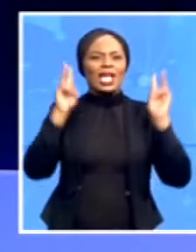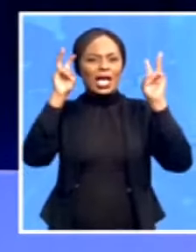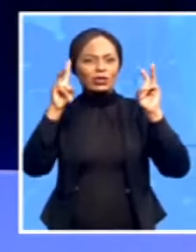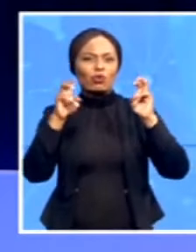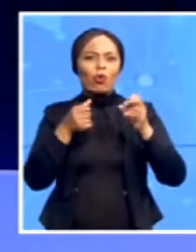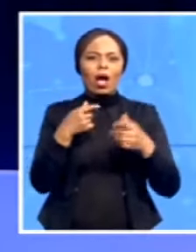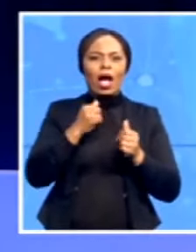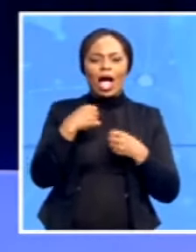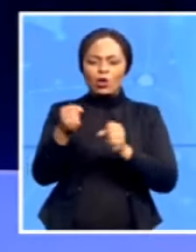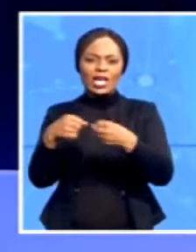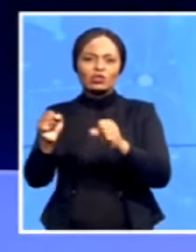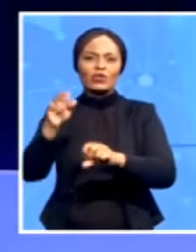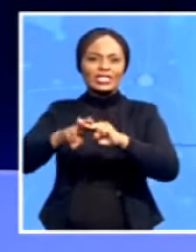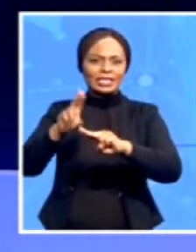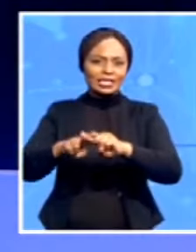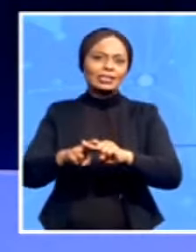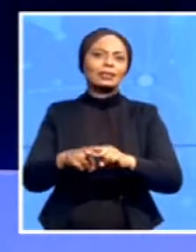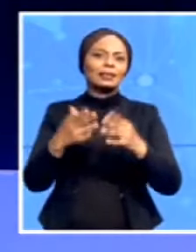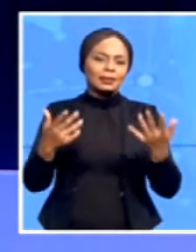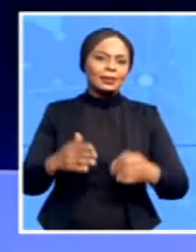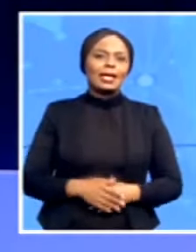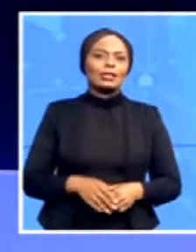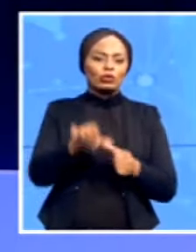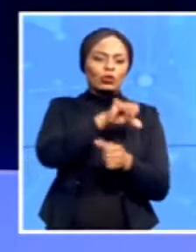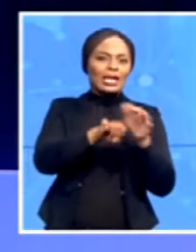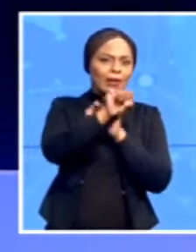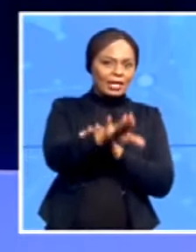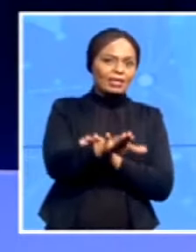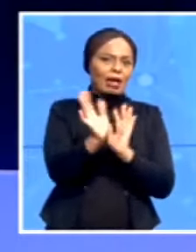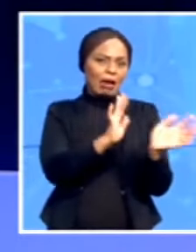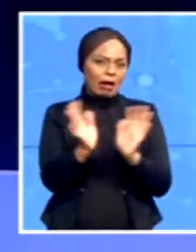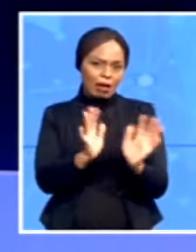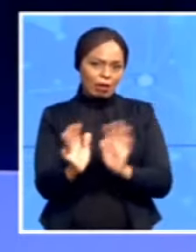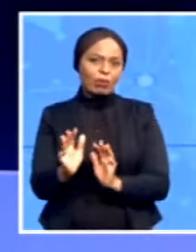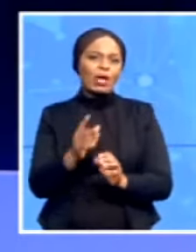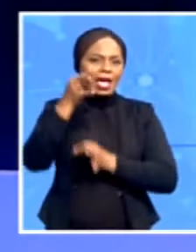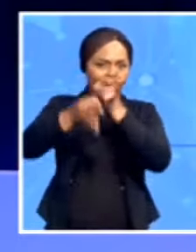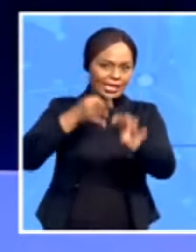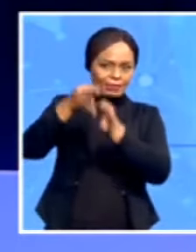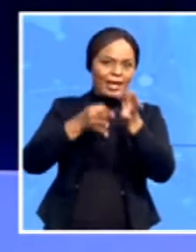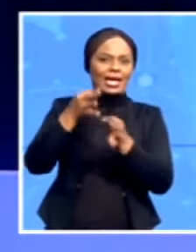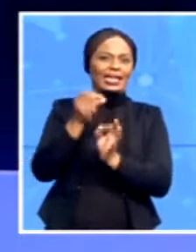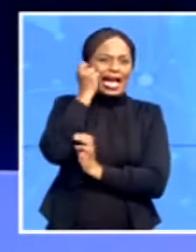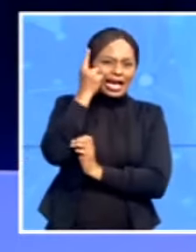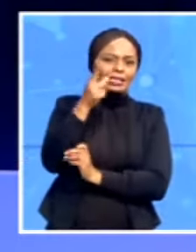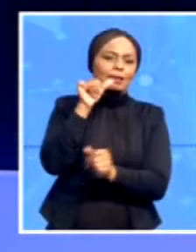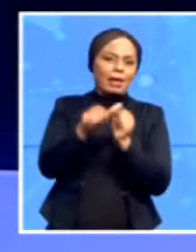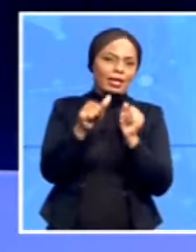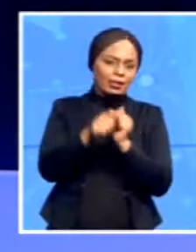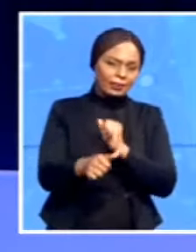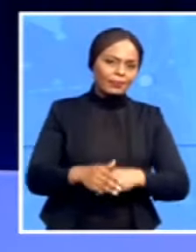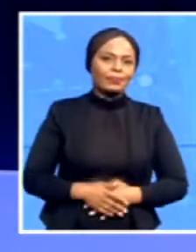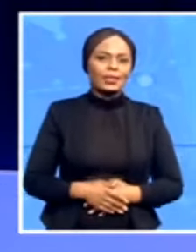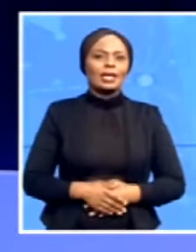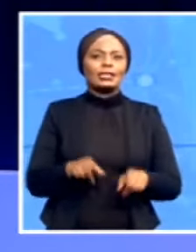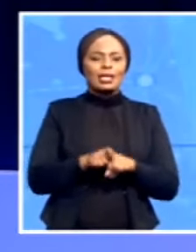on social media as well to get a better understanding. And we will point you in the right direction in terms of the IEC website as well, the